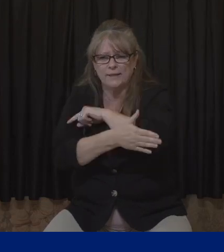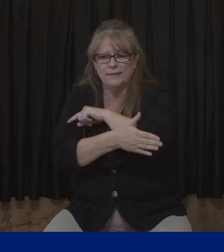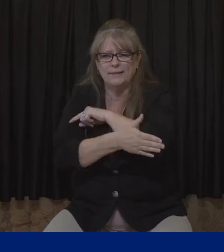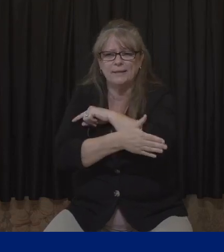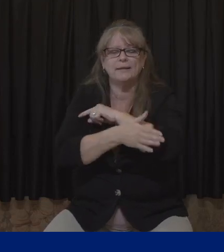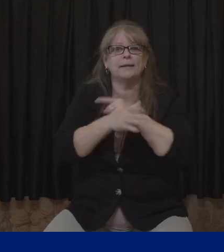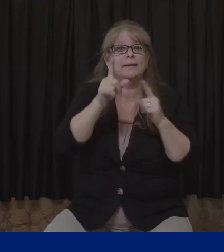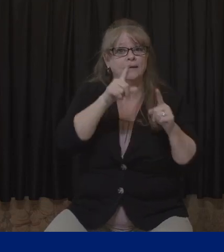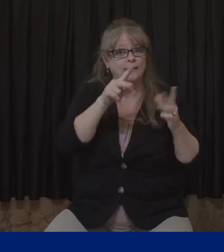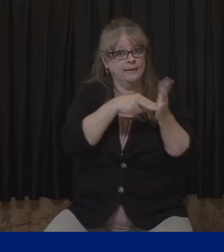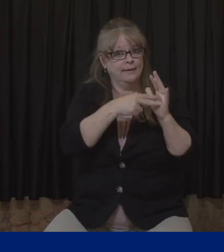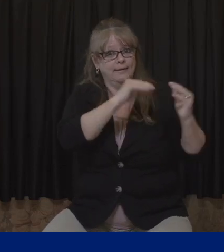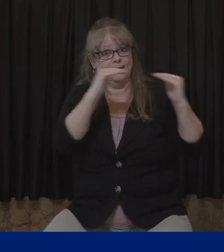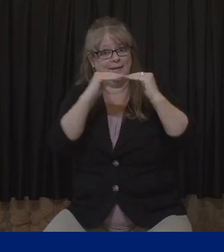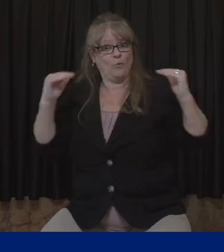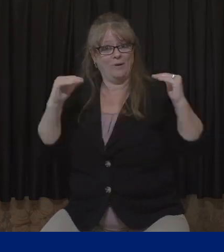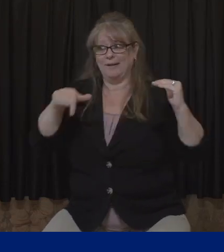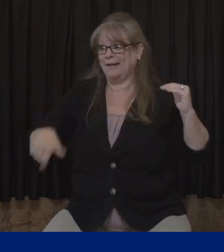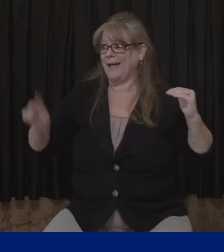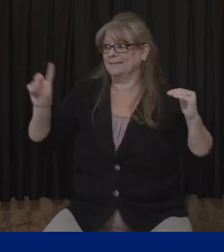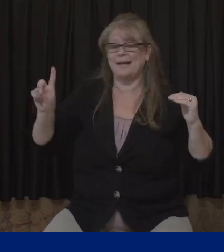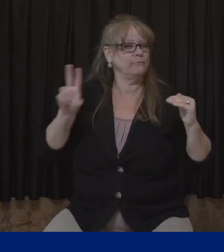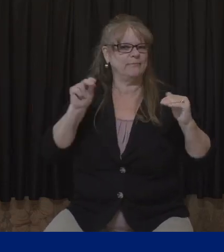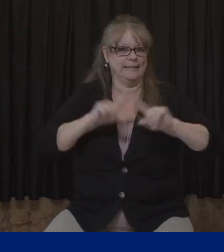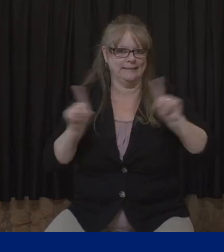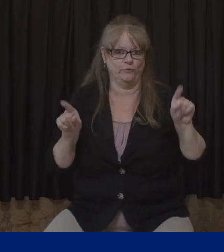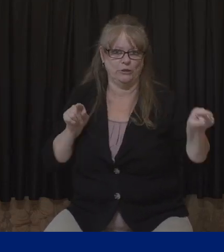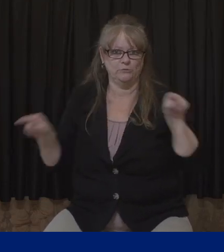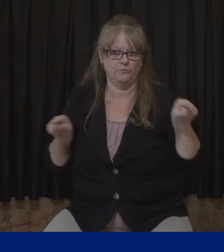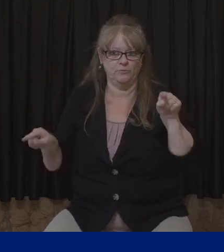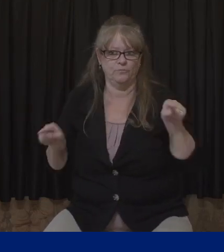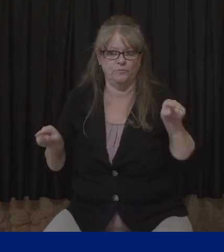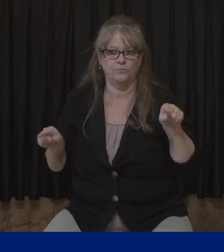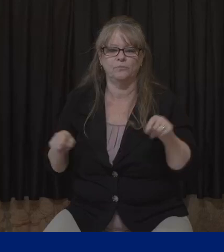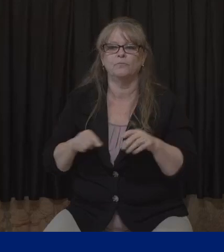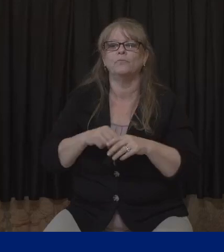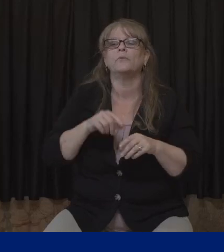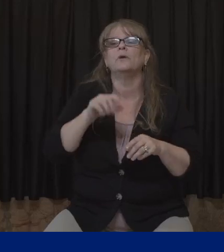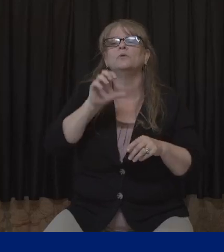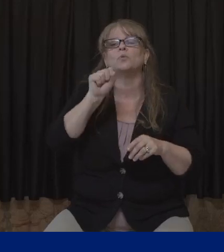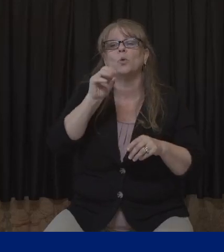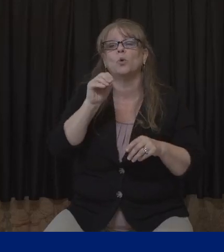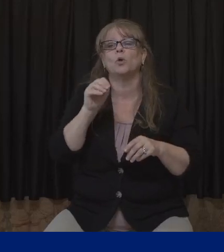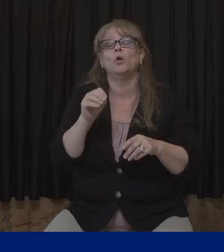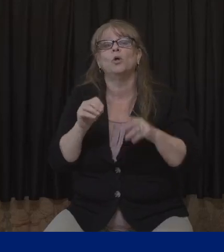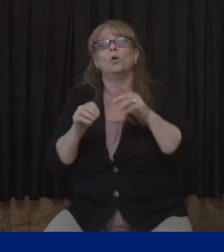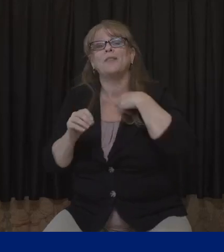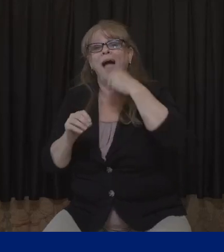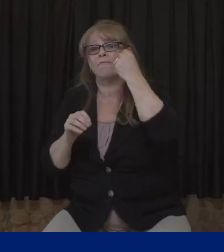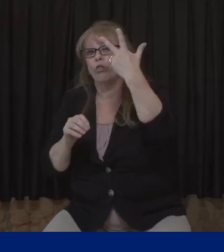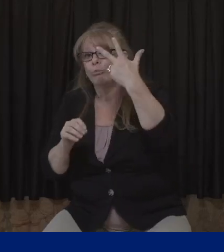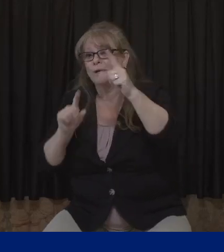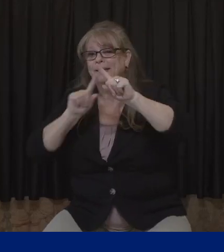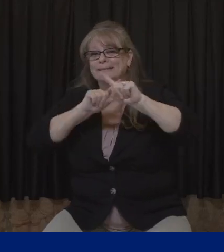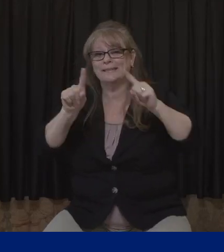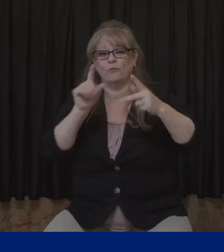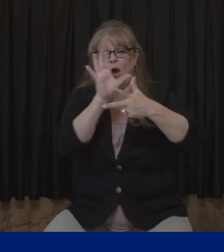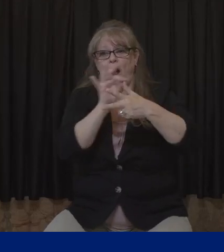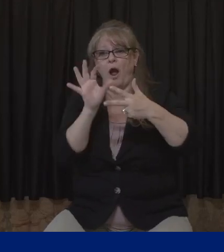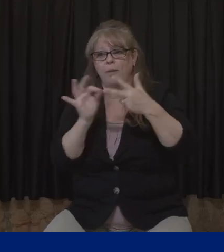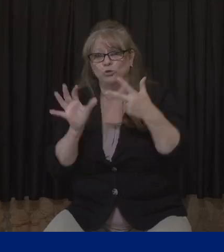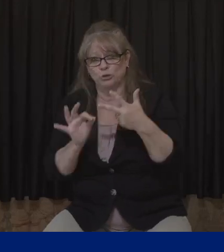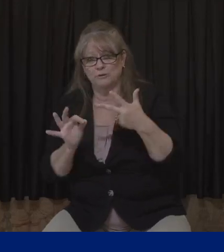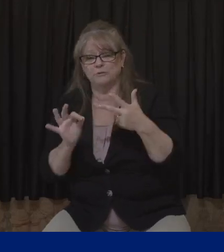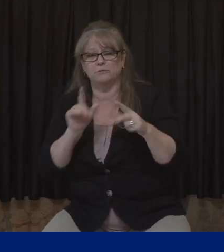Rio Blanco. So local communities across our state have 3 options. They can either match the state guidelines,